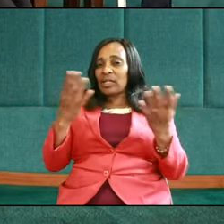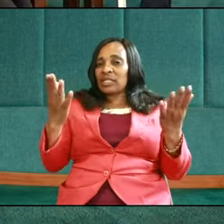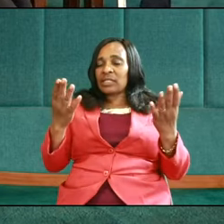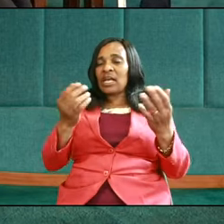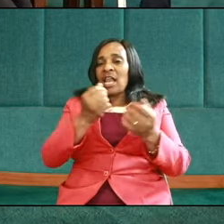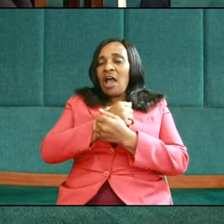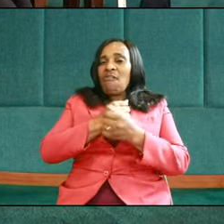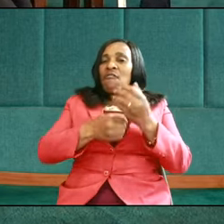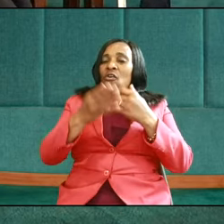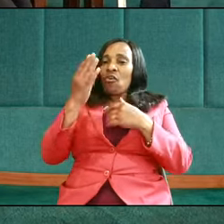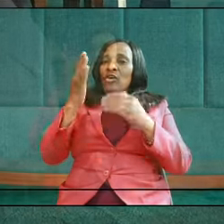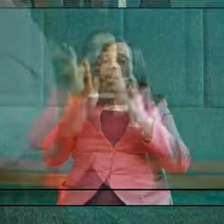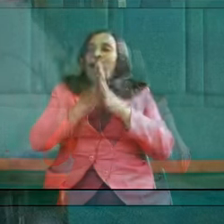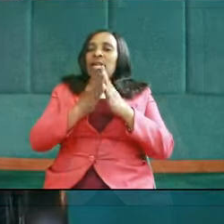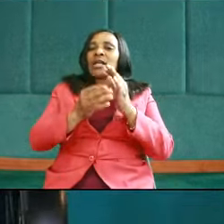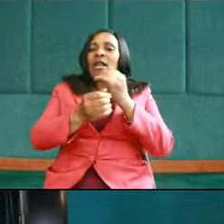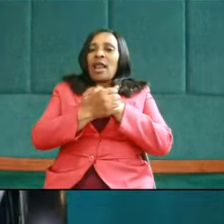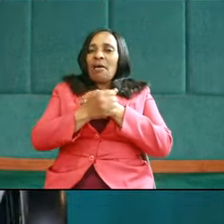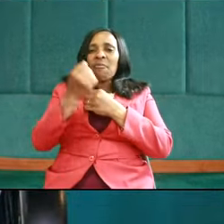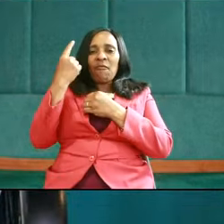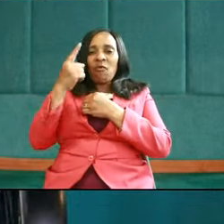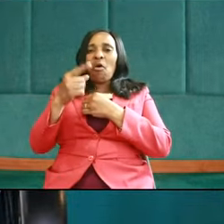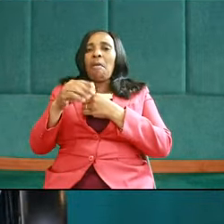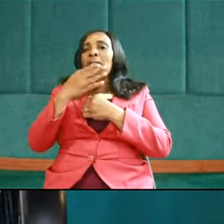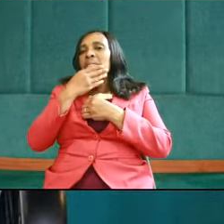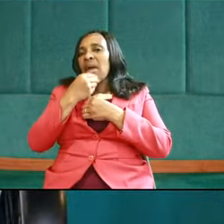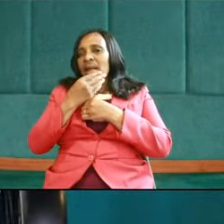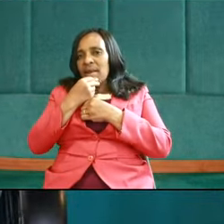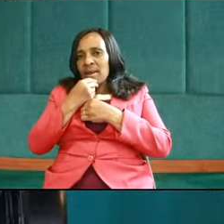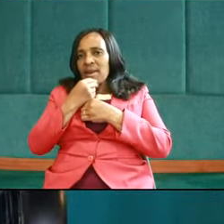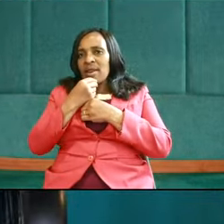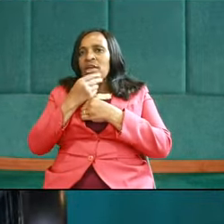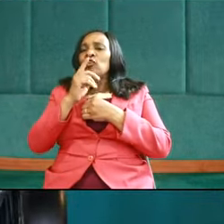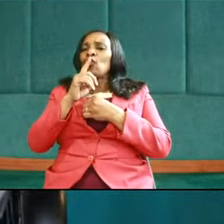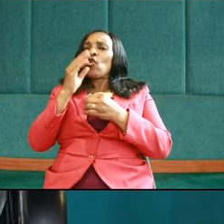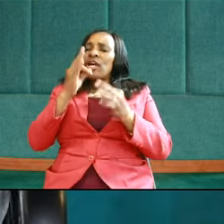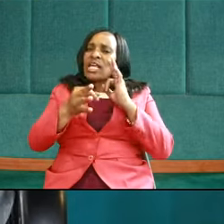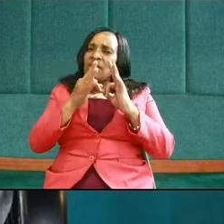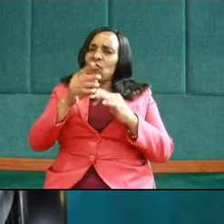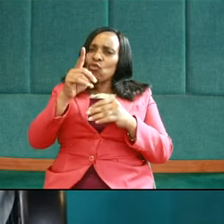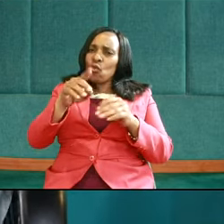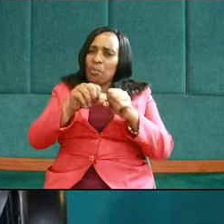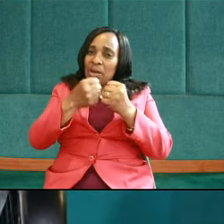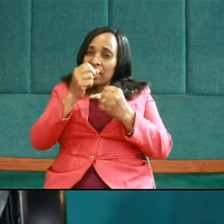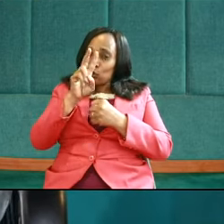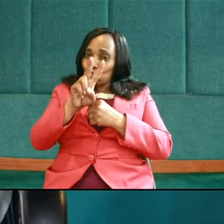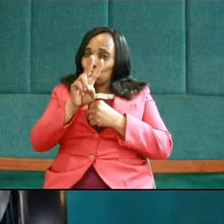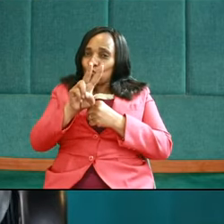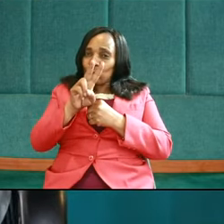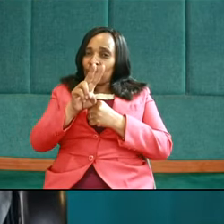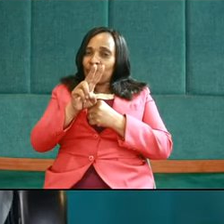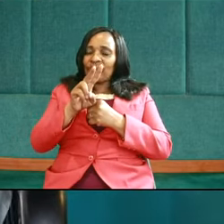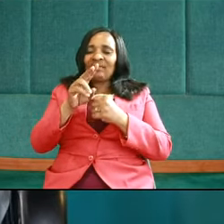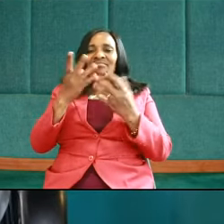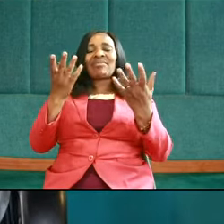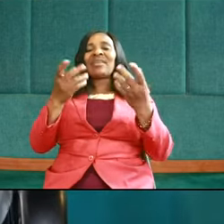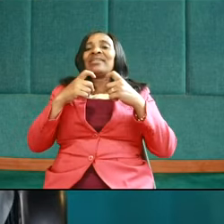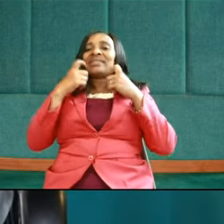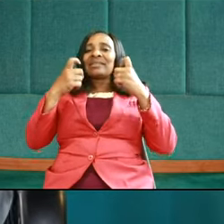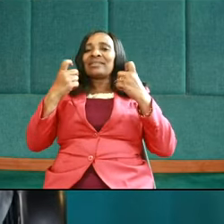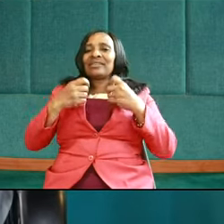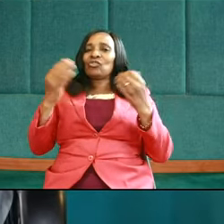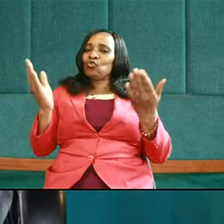Love for God and love for fellow human beings. So if you break any of those two, that's where sin is actually